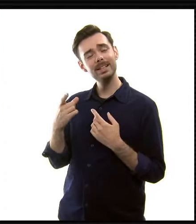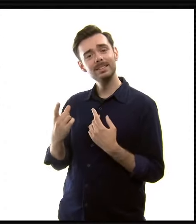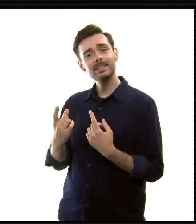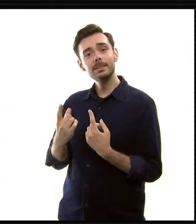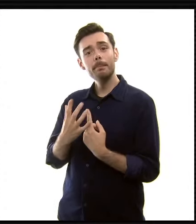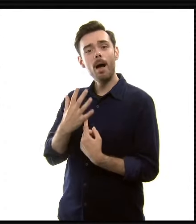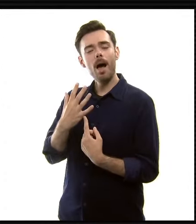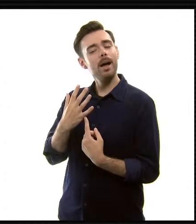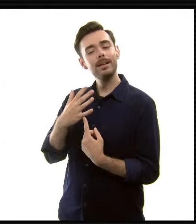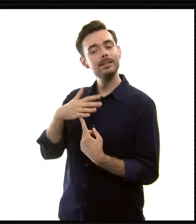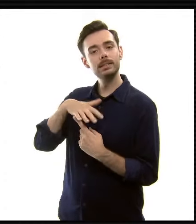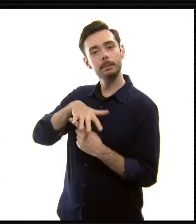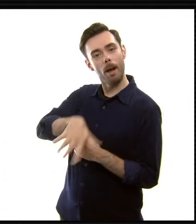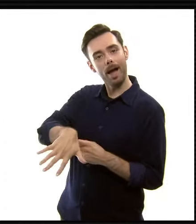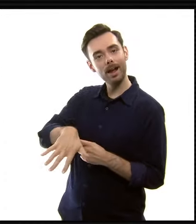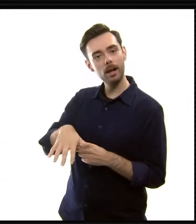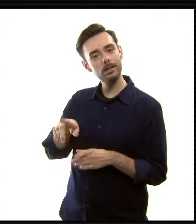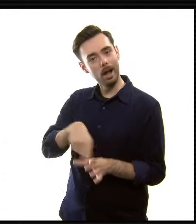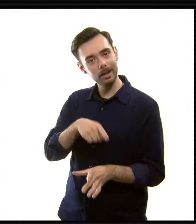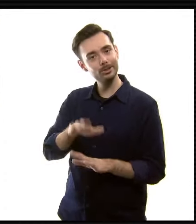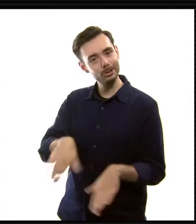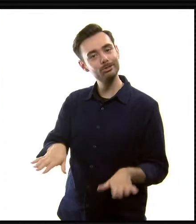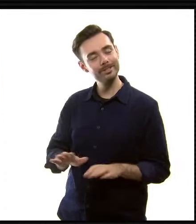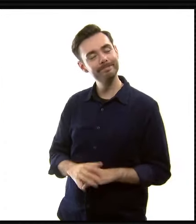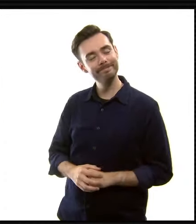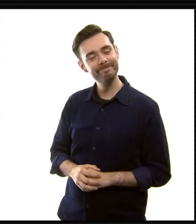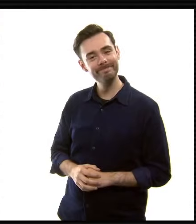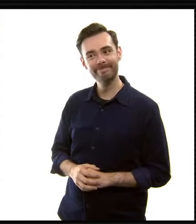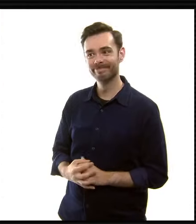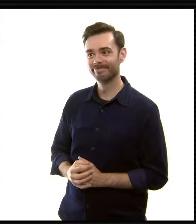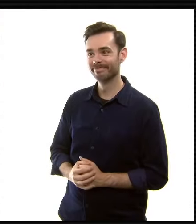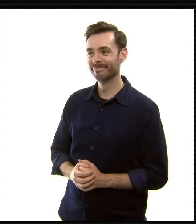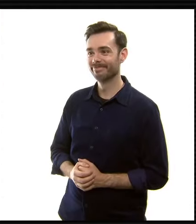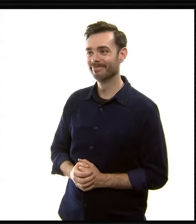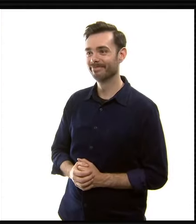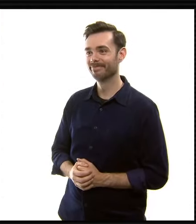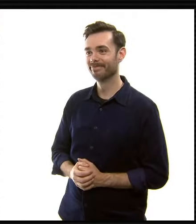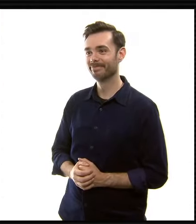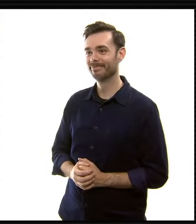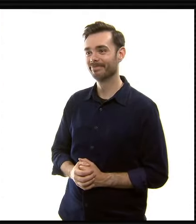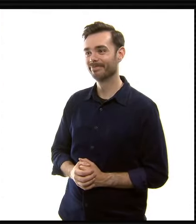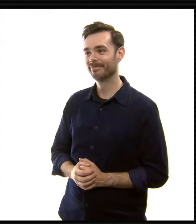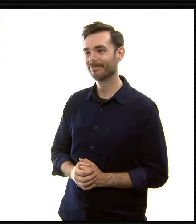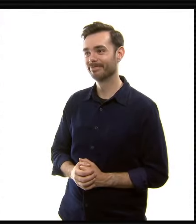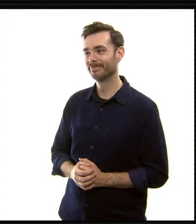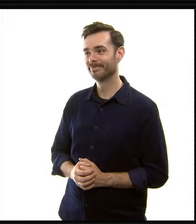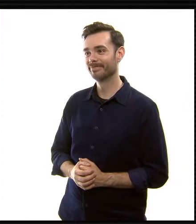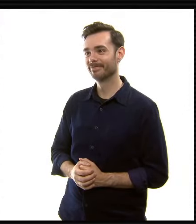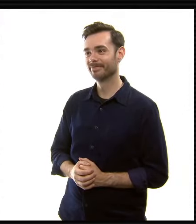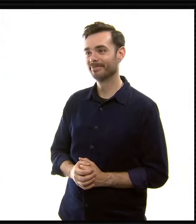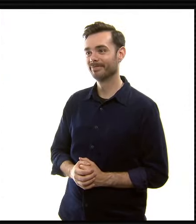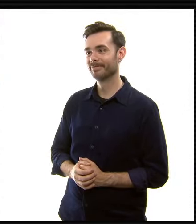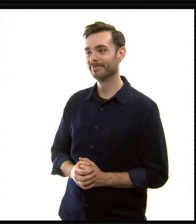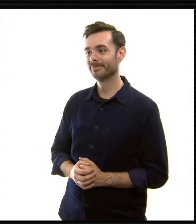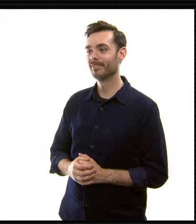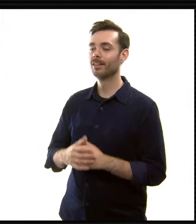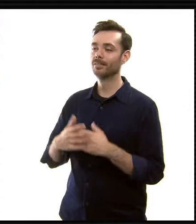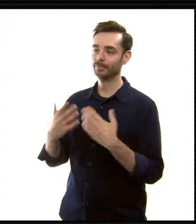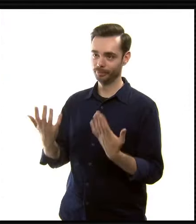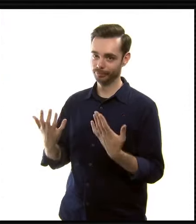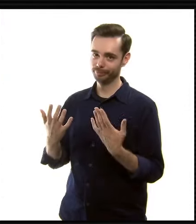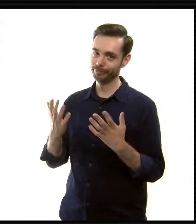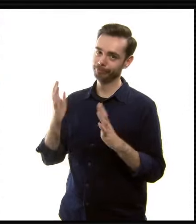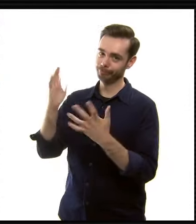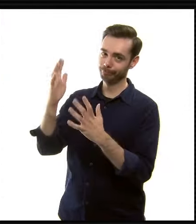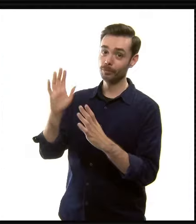you so much. Well, that's all we have time for. What the? I'm just playing. Could you hold that, please, Joel? Please make some noise for the real